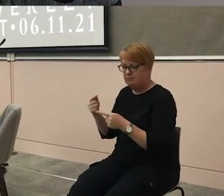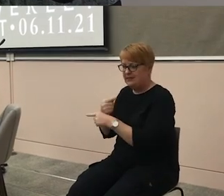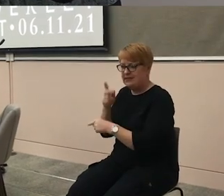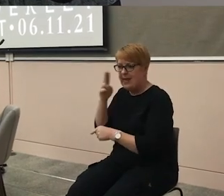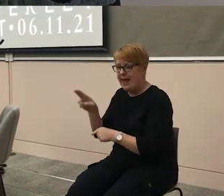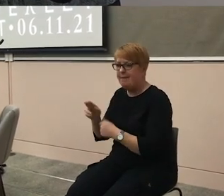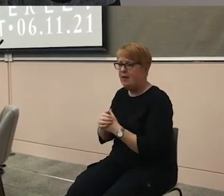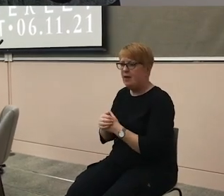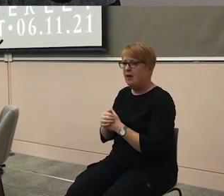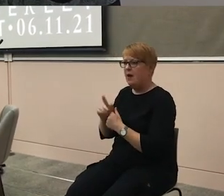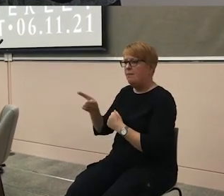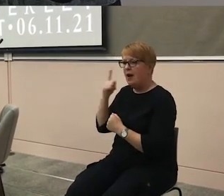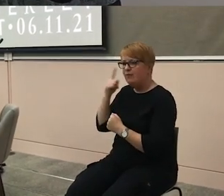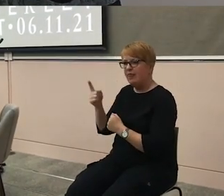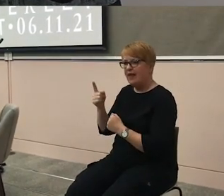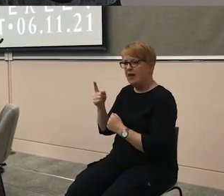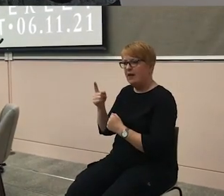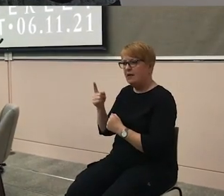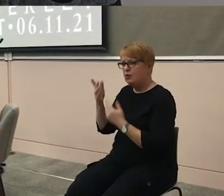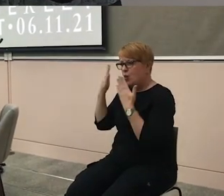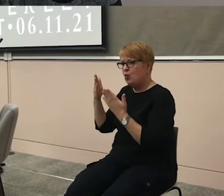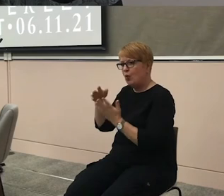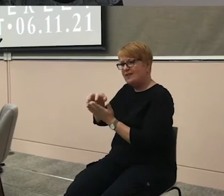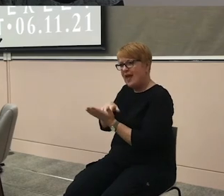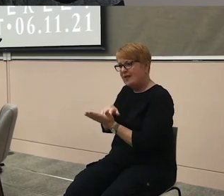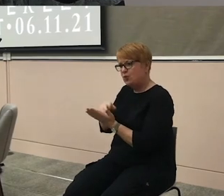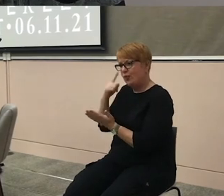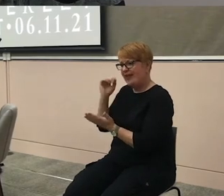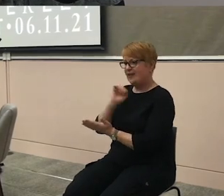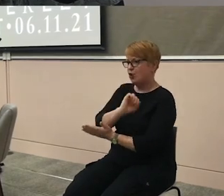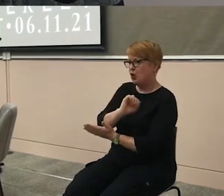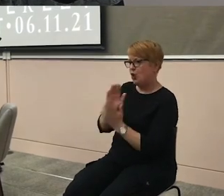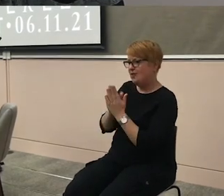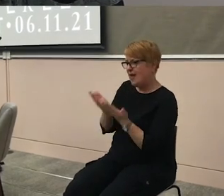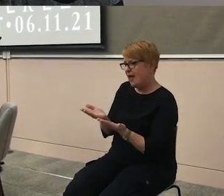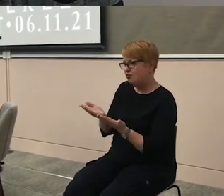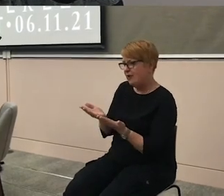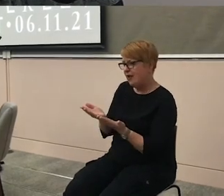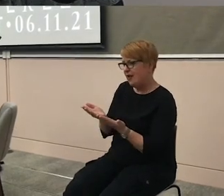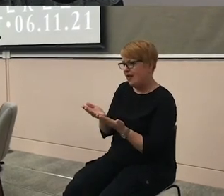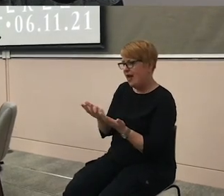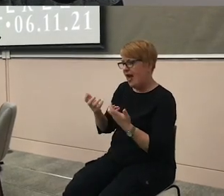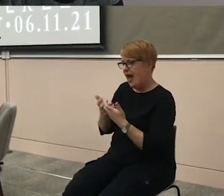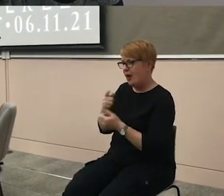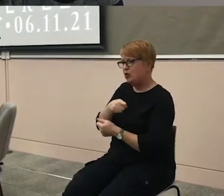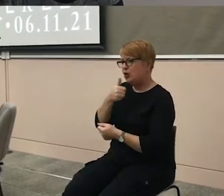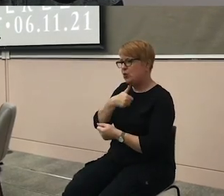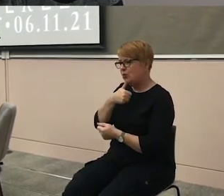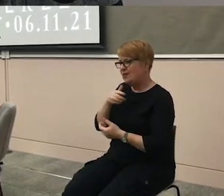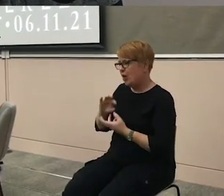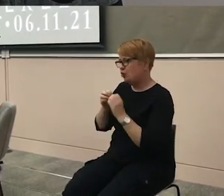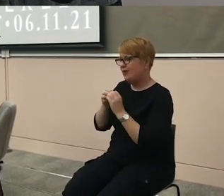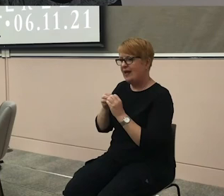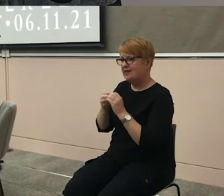that it's literally her kind of diary. So it's really interesting the way in which she uses that methodology and how she creates